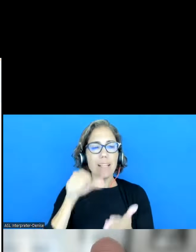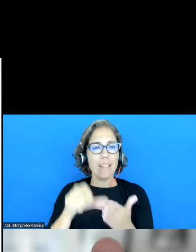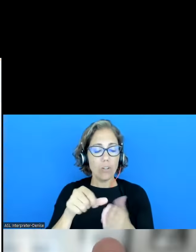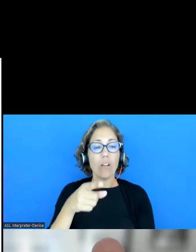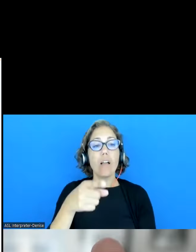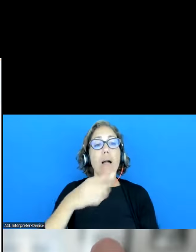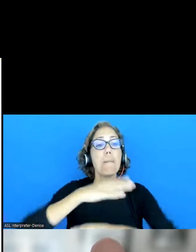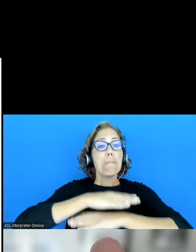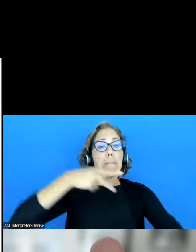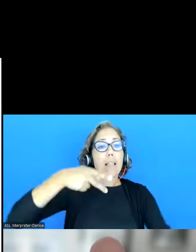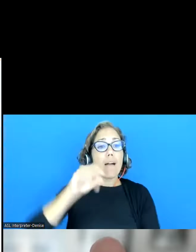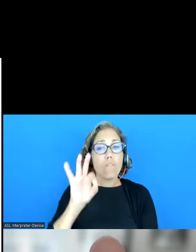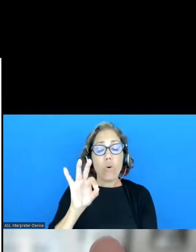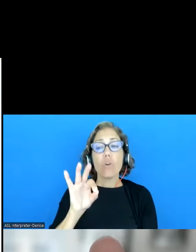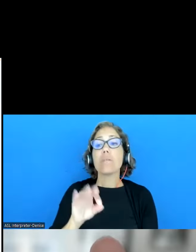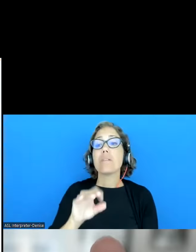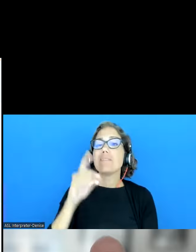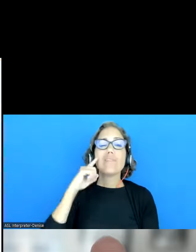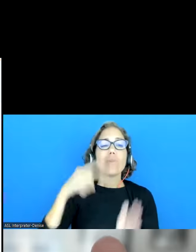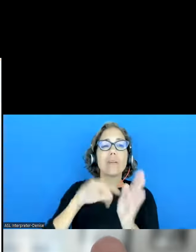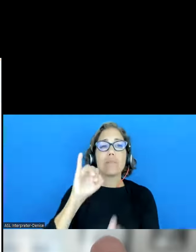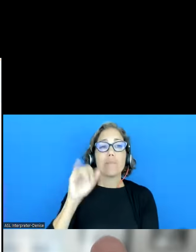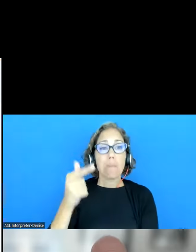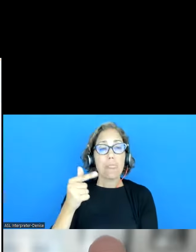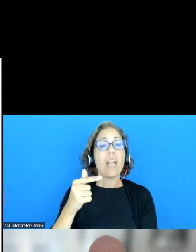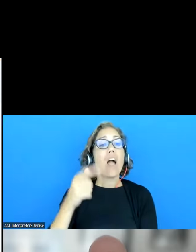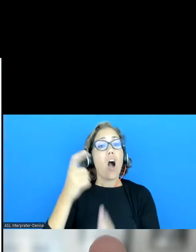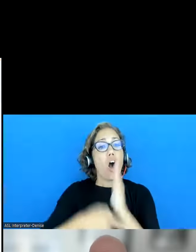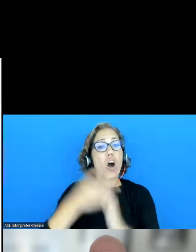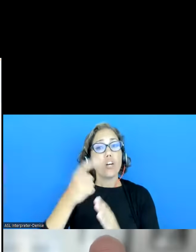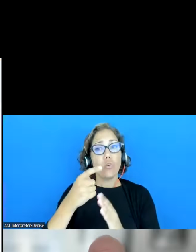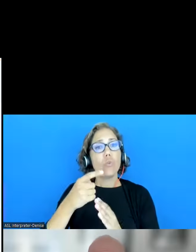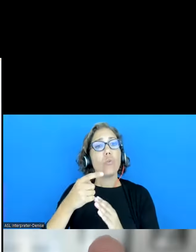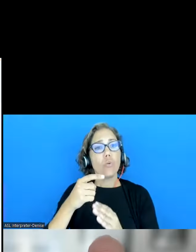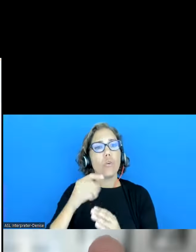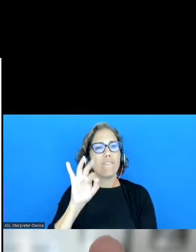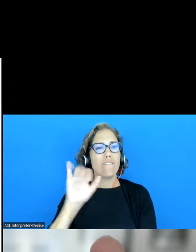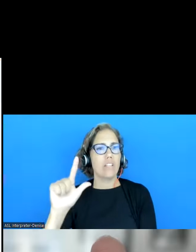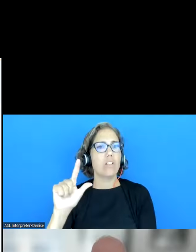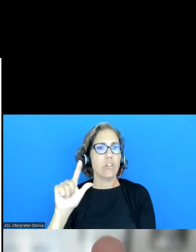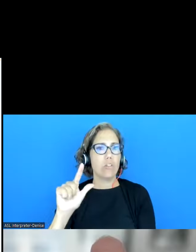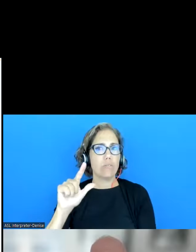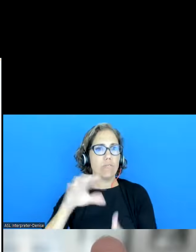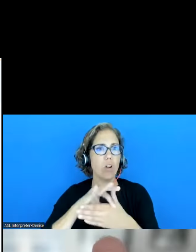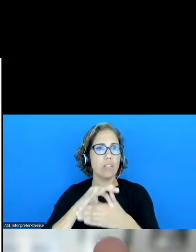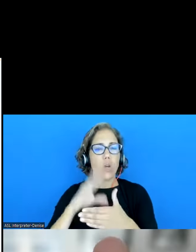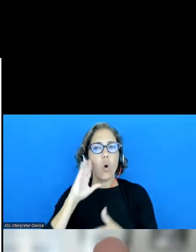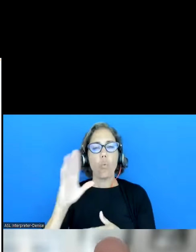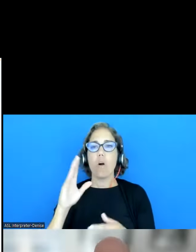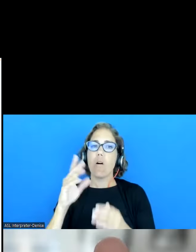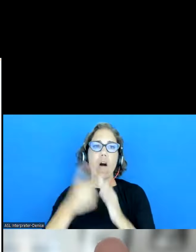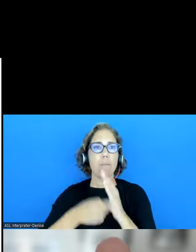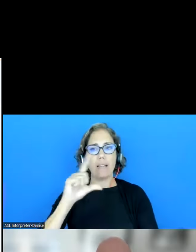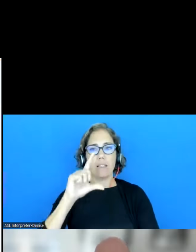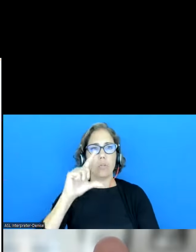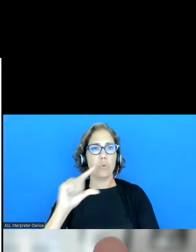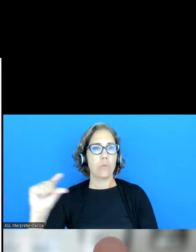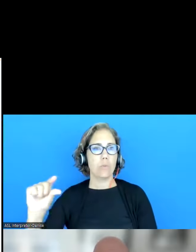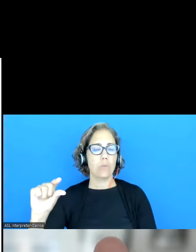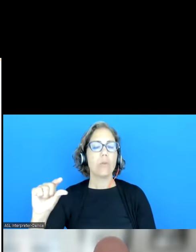Instagram, that when it autofills captions, it will actually try to autofill them using lowercase only. So make sure